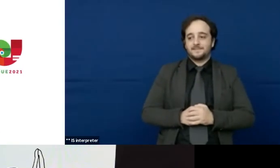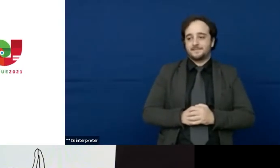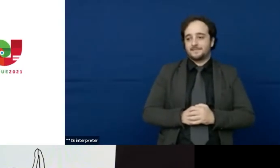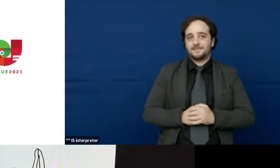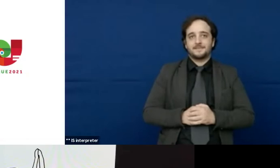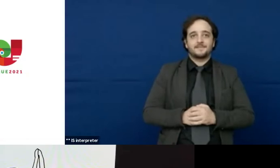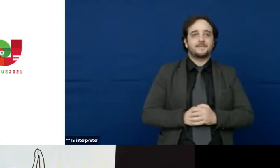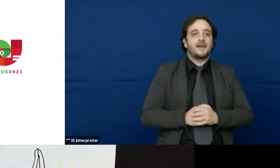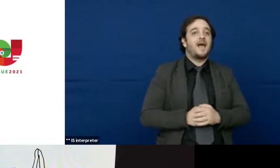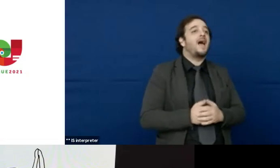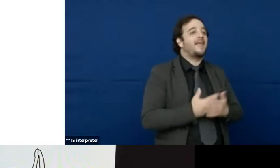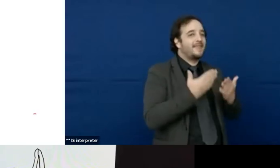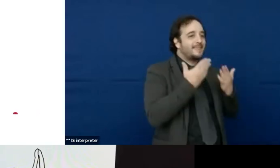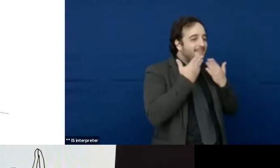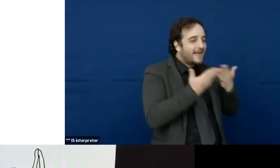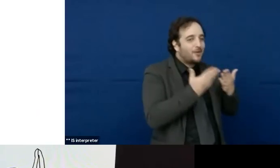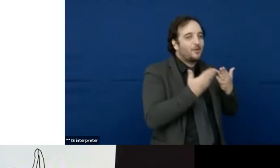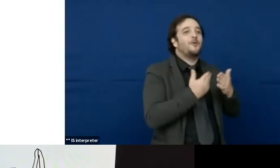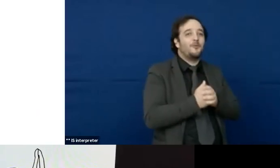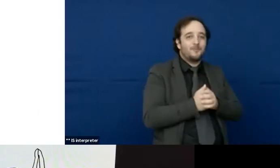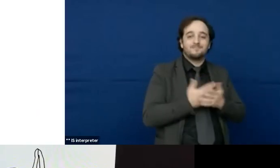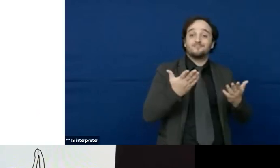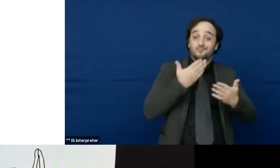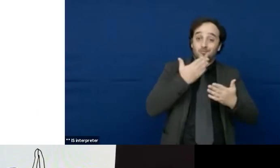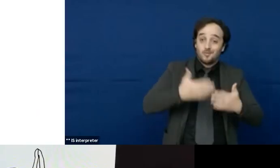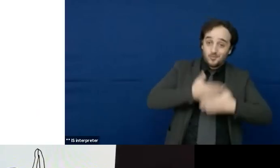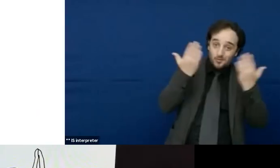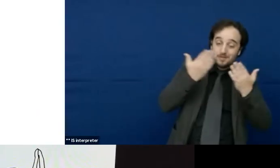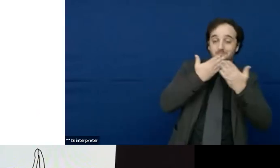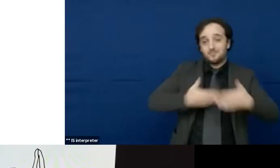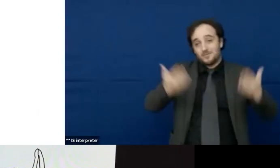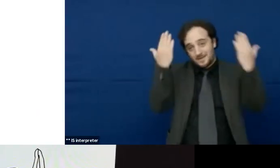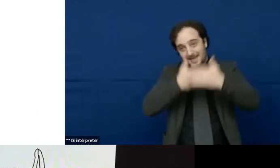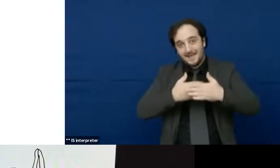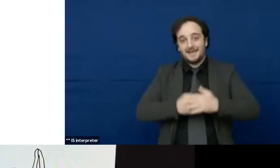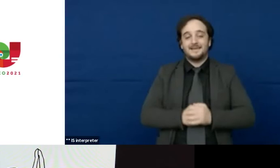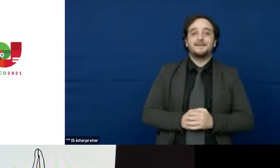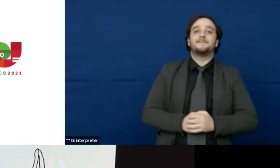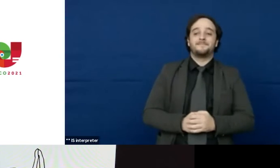Good evening. Yes, good evening.